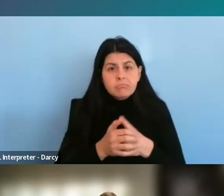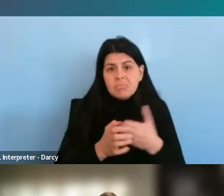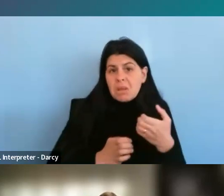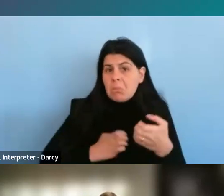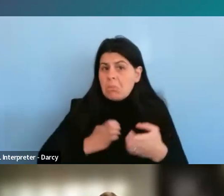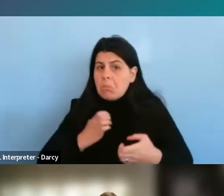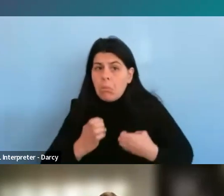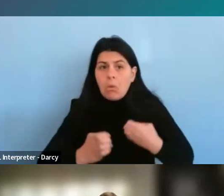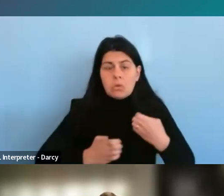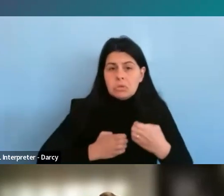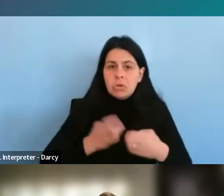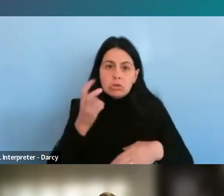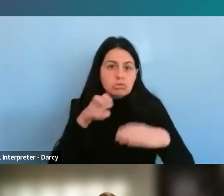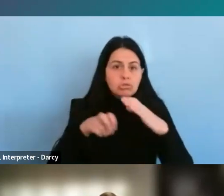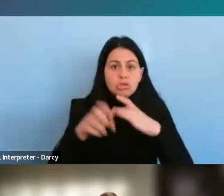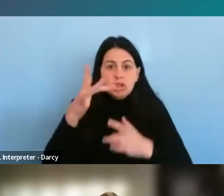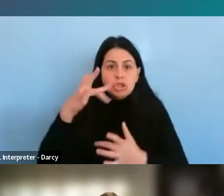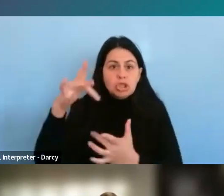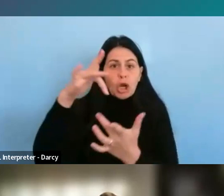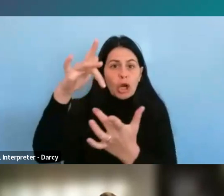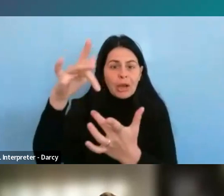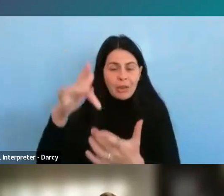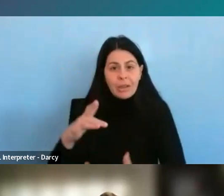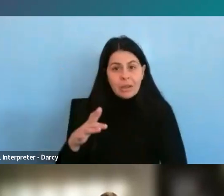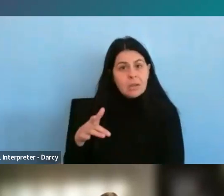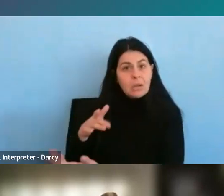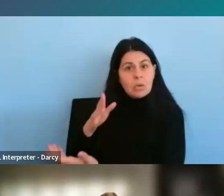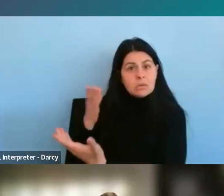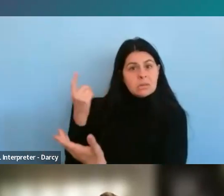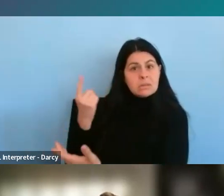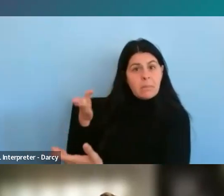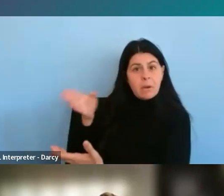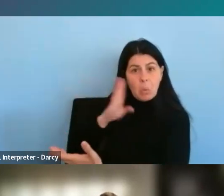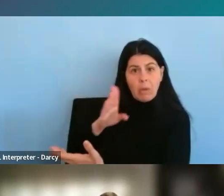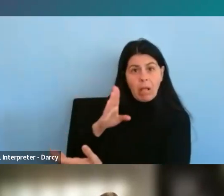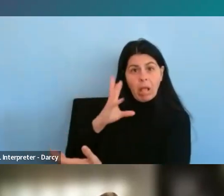emotional journey that one will take caring for